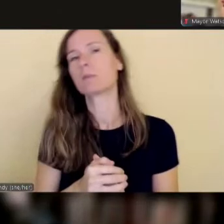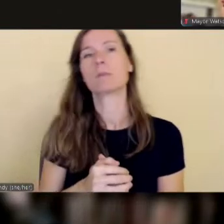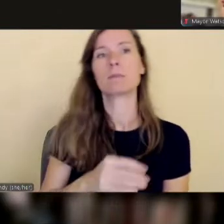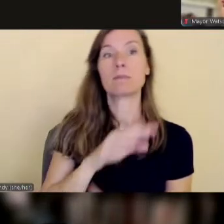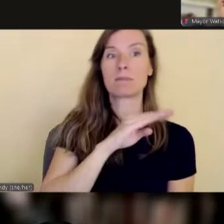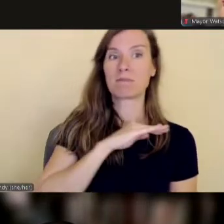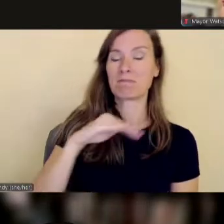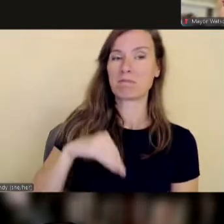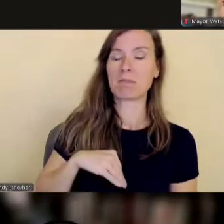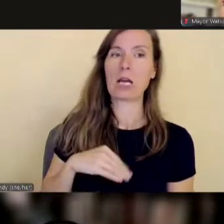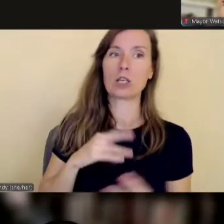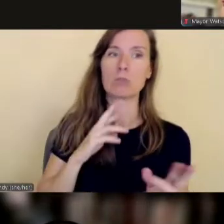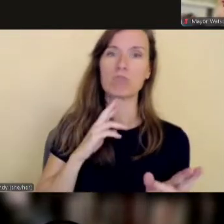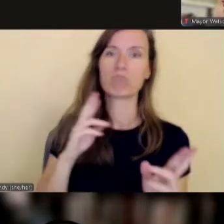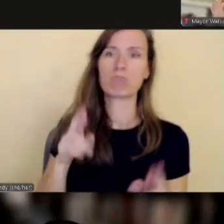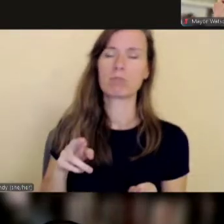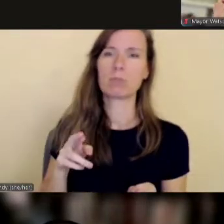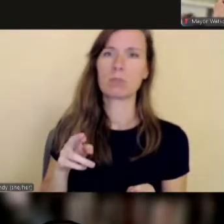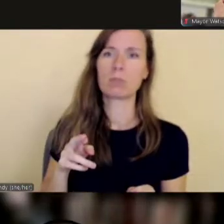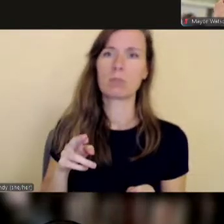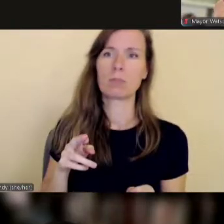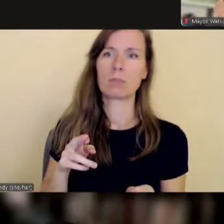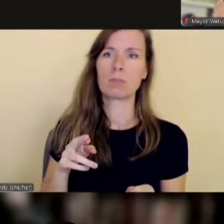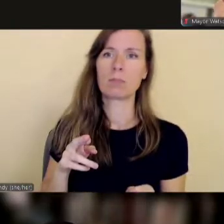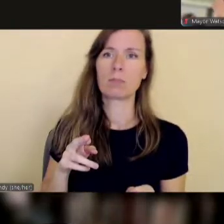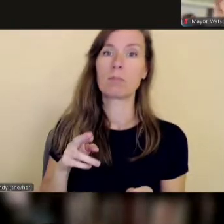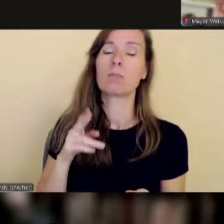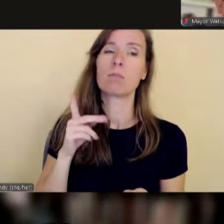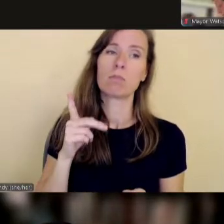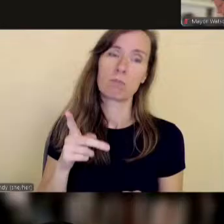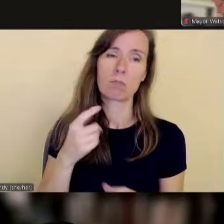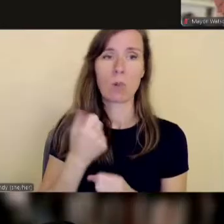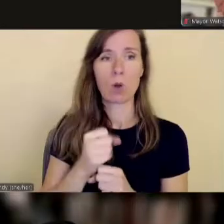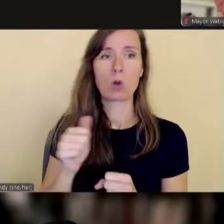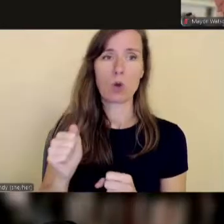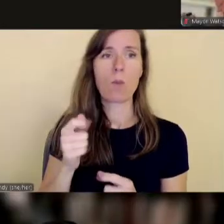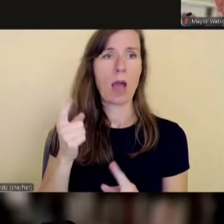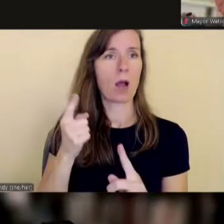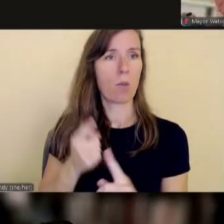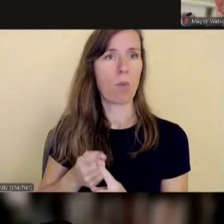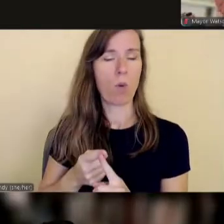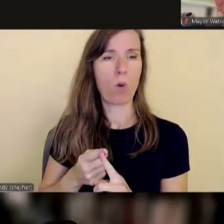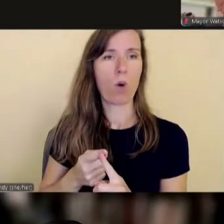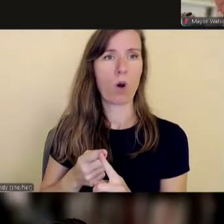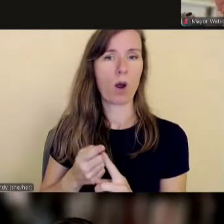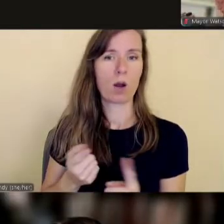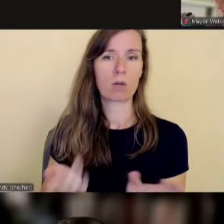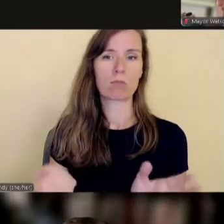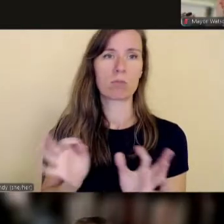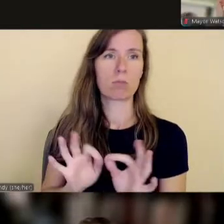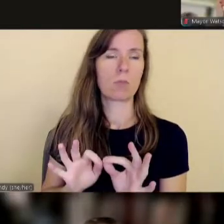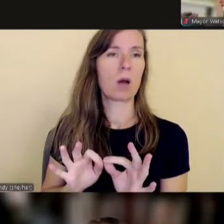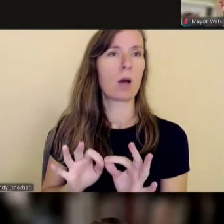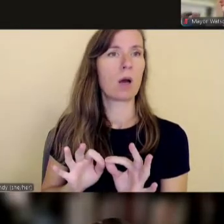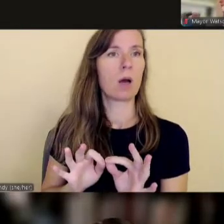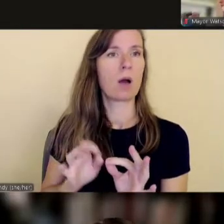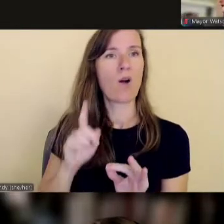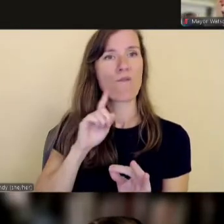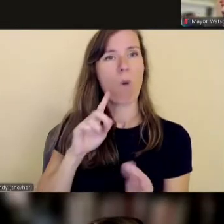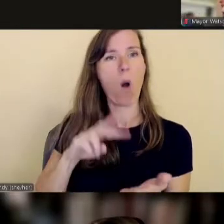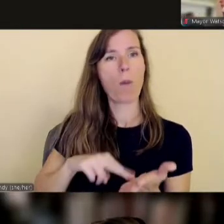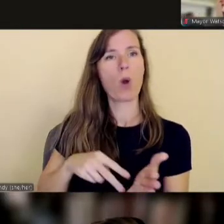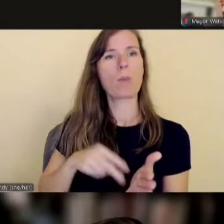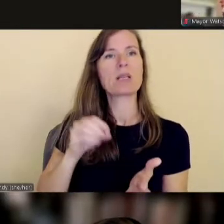I think you make a valid point. I guess the question is, for purposes of the minutes,